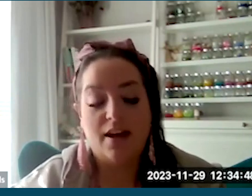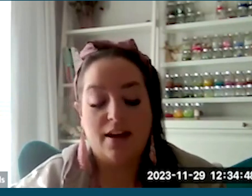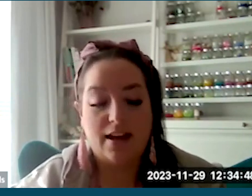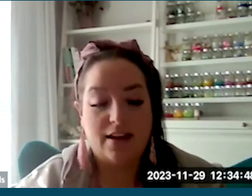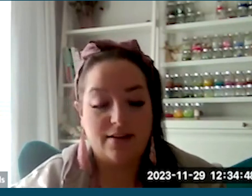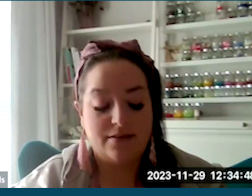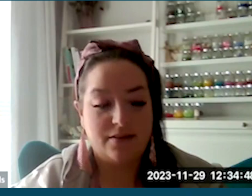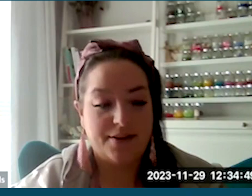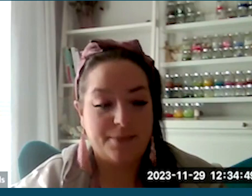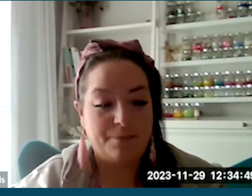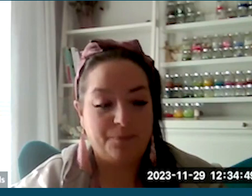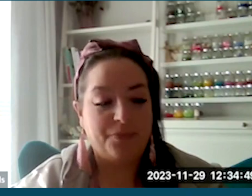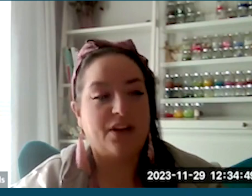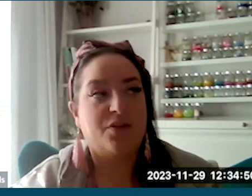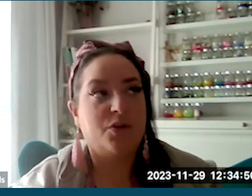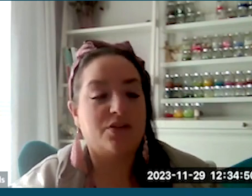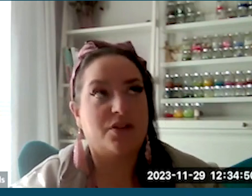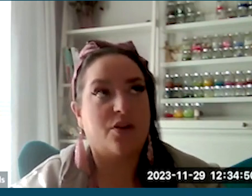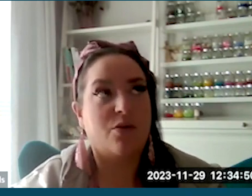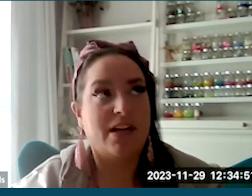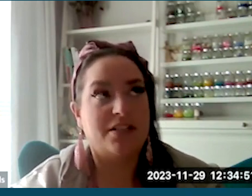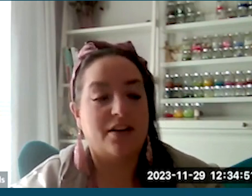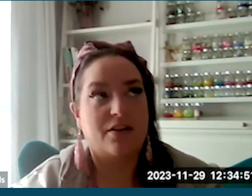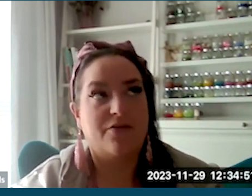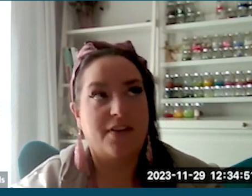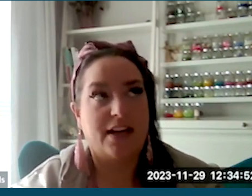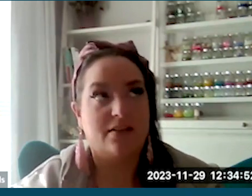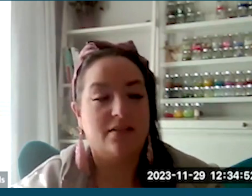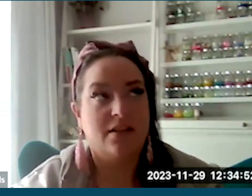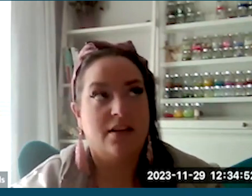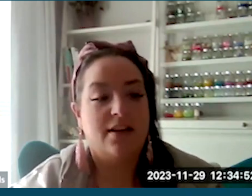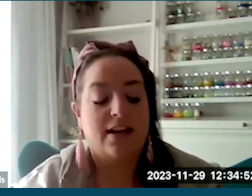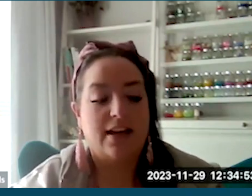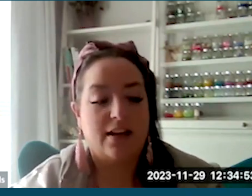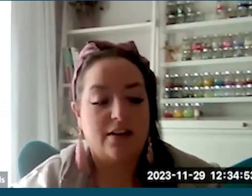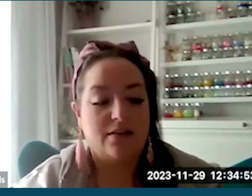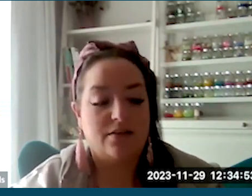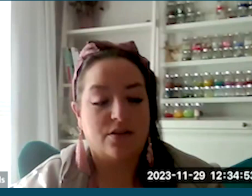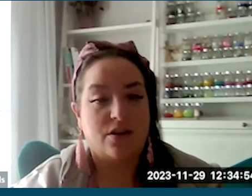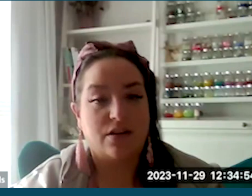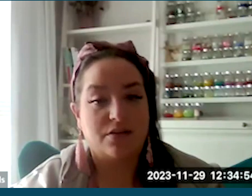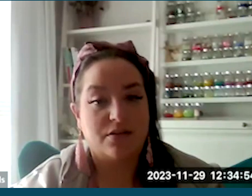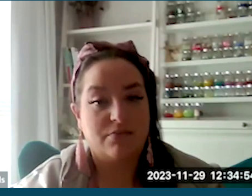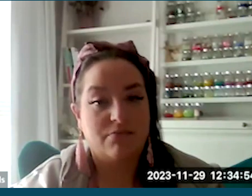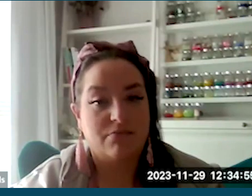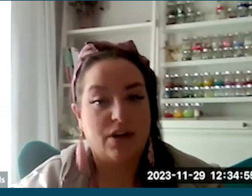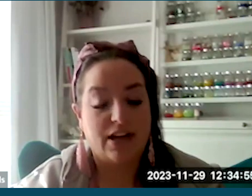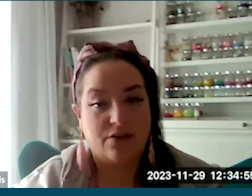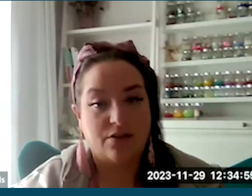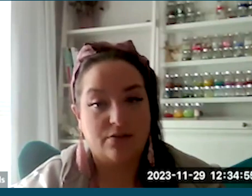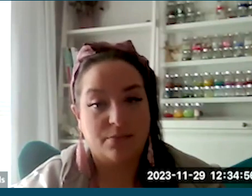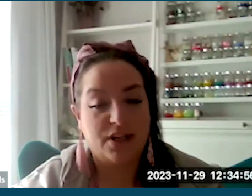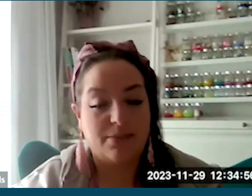children. And a few years ago, my daughter fell and hurt